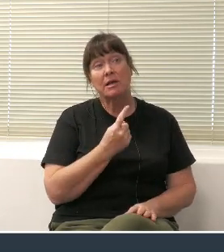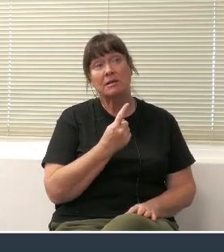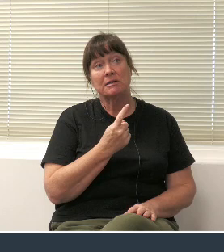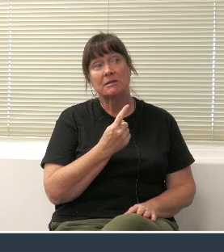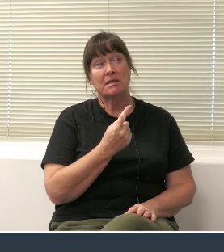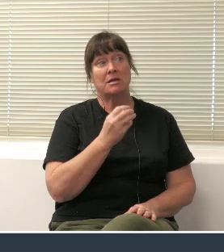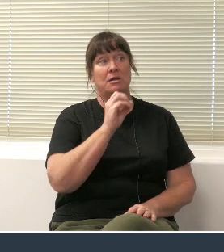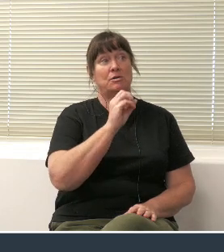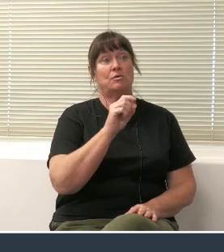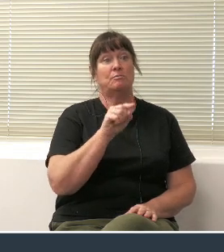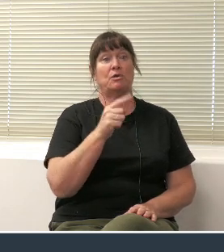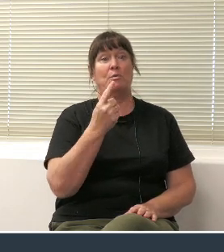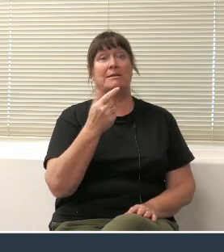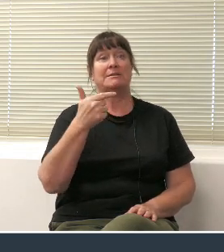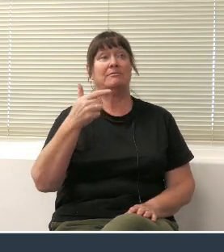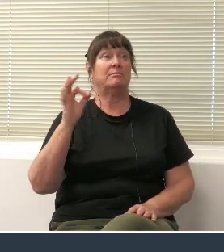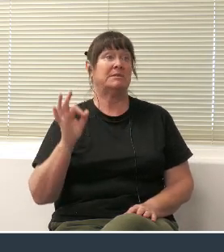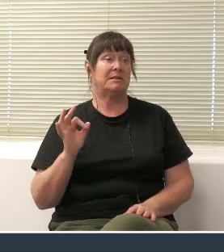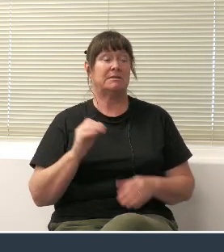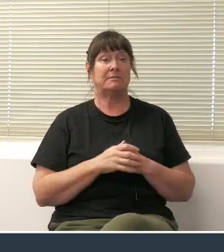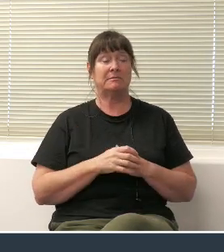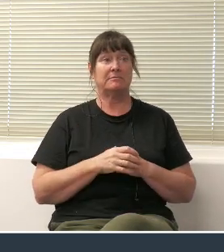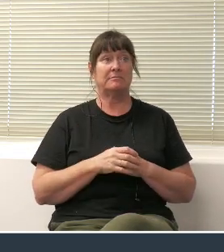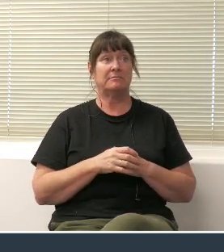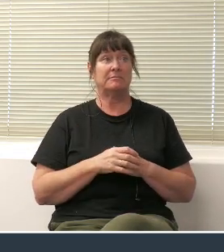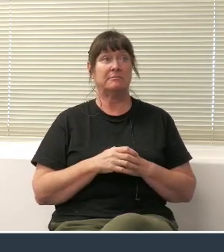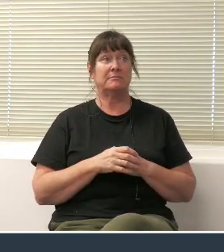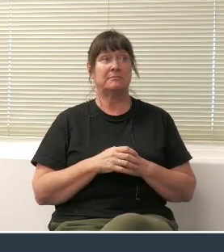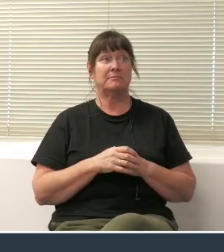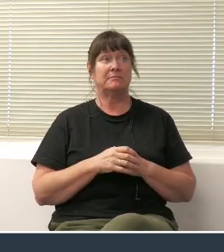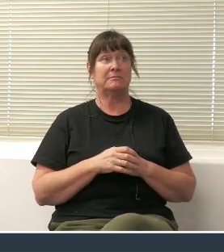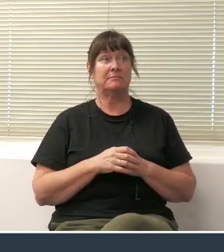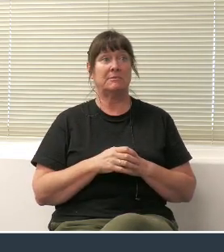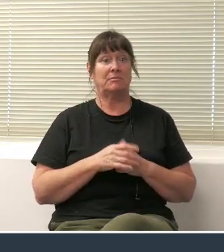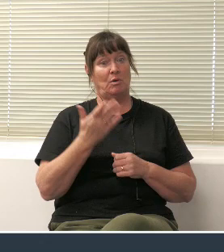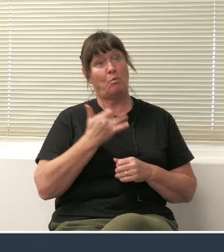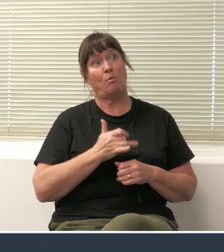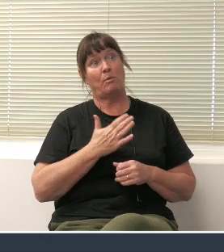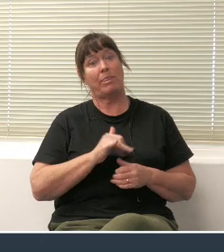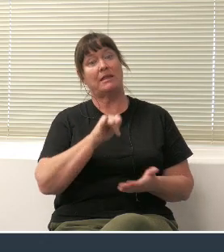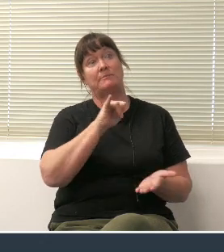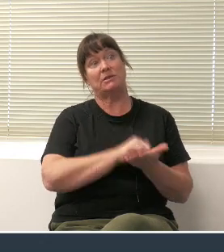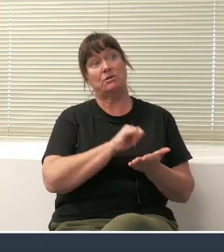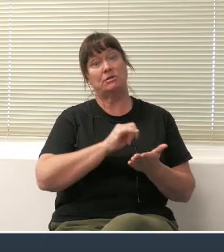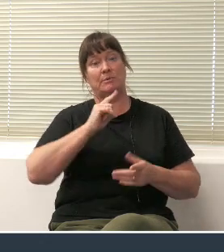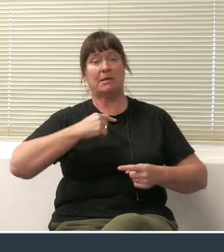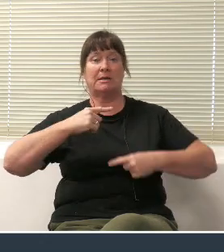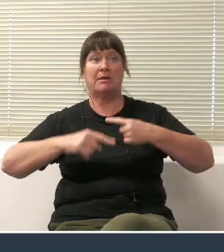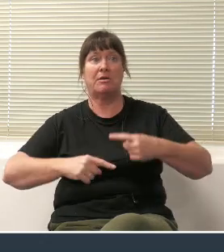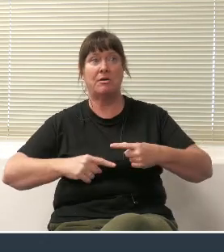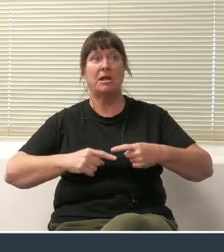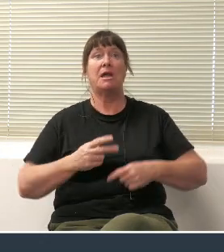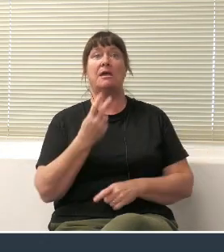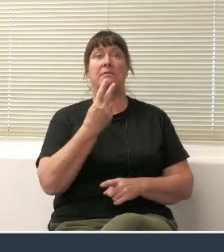is 0.17%. And we're looking for that to be endorsed so we can carry on and bring the two